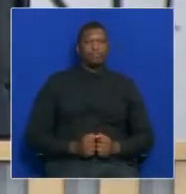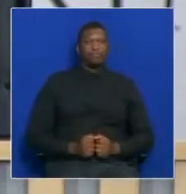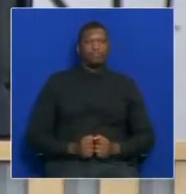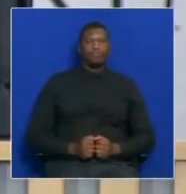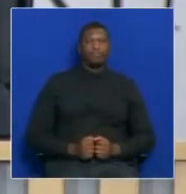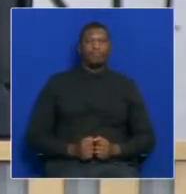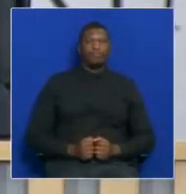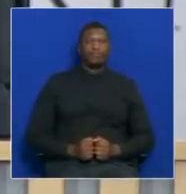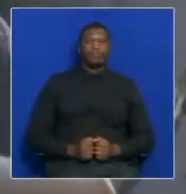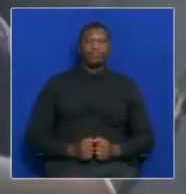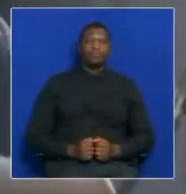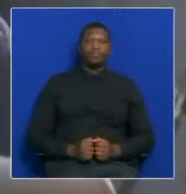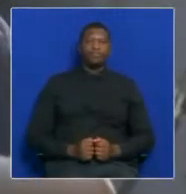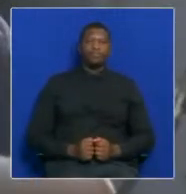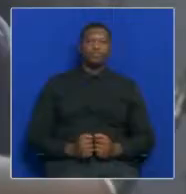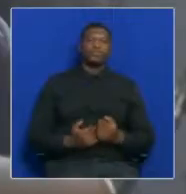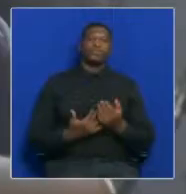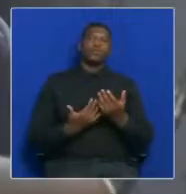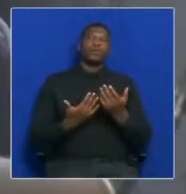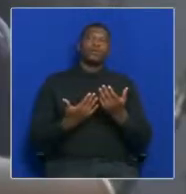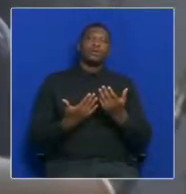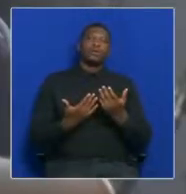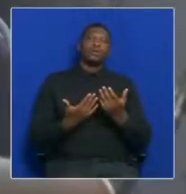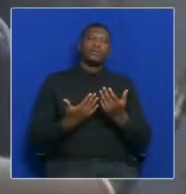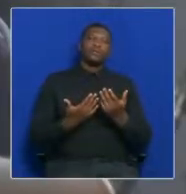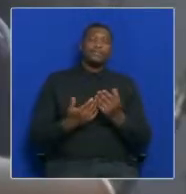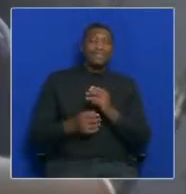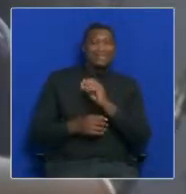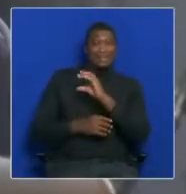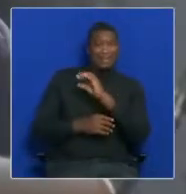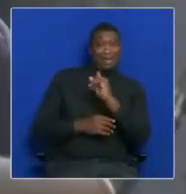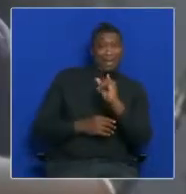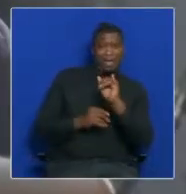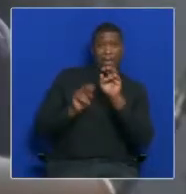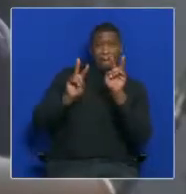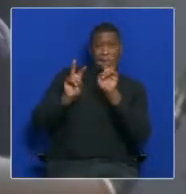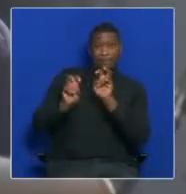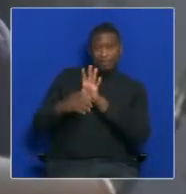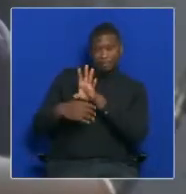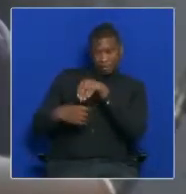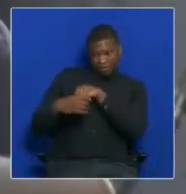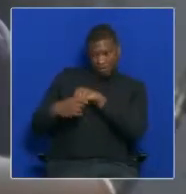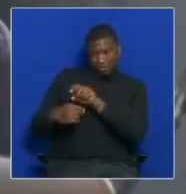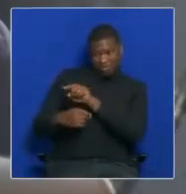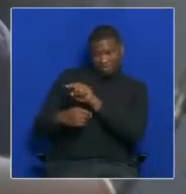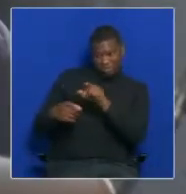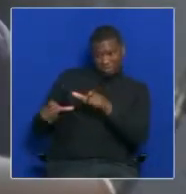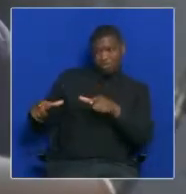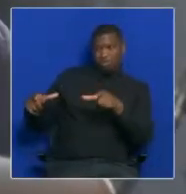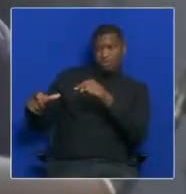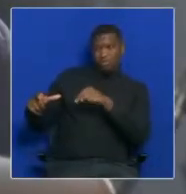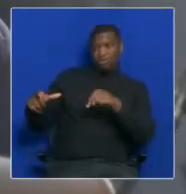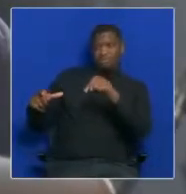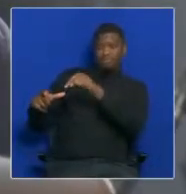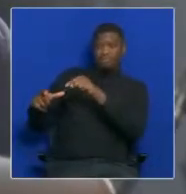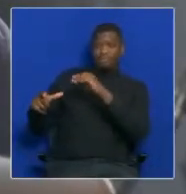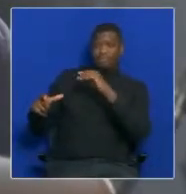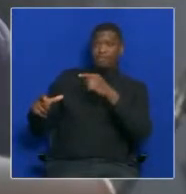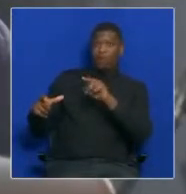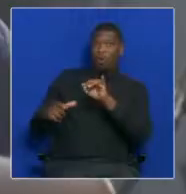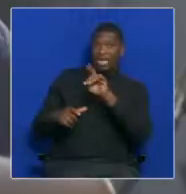Outside of the CI matters, what other matters existed that were deemed ID matters?